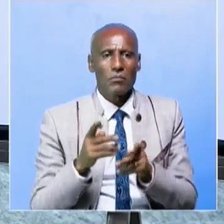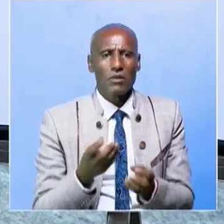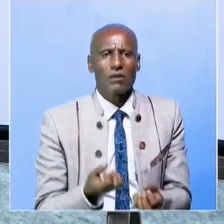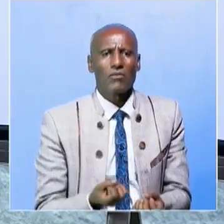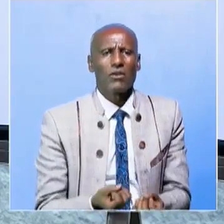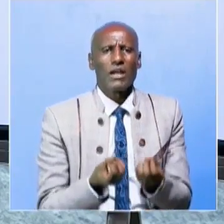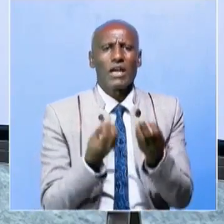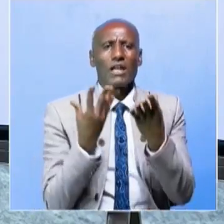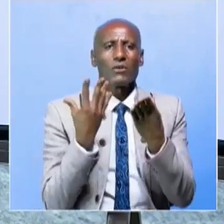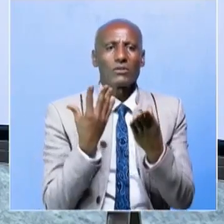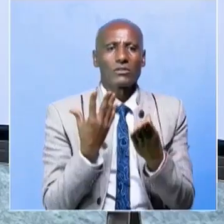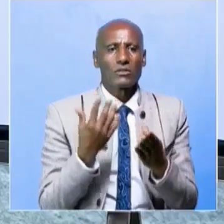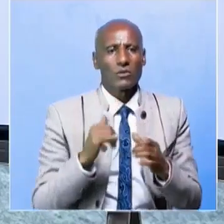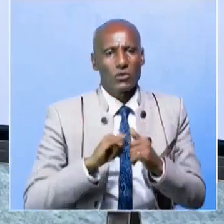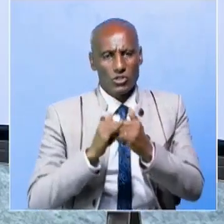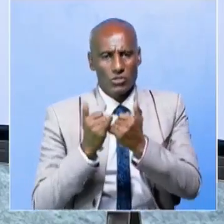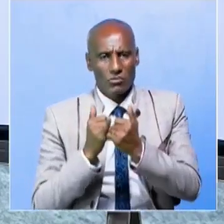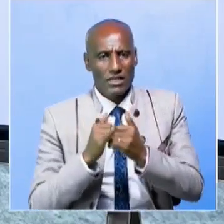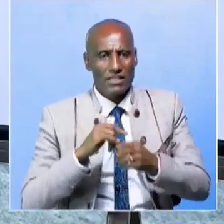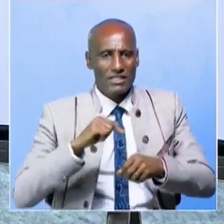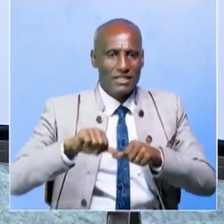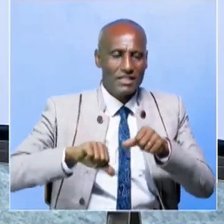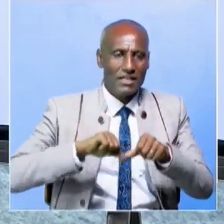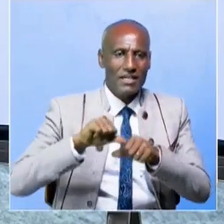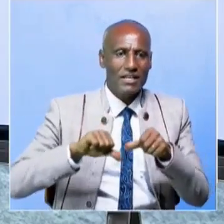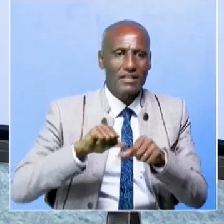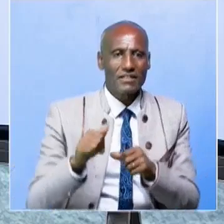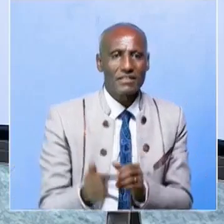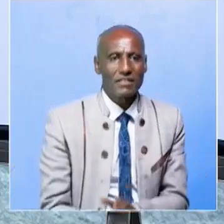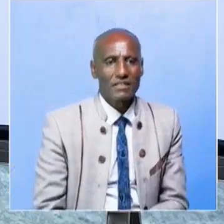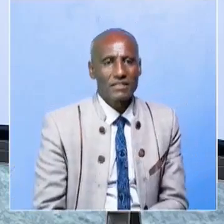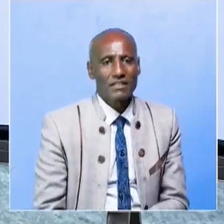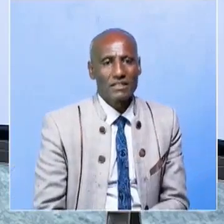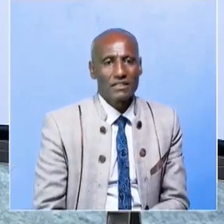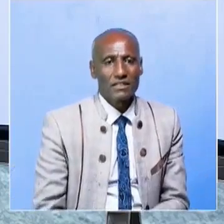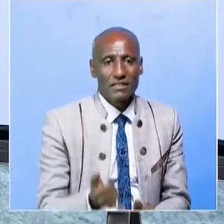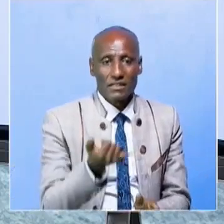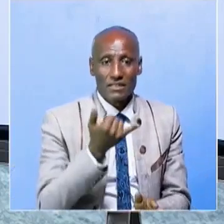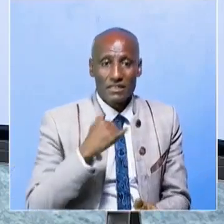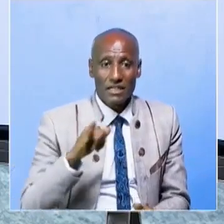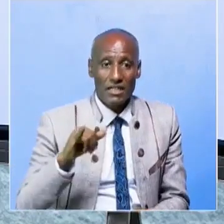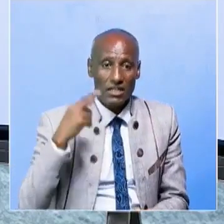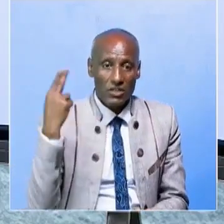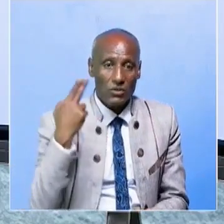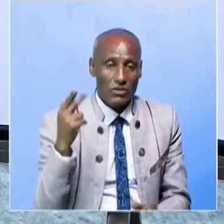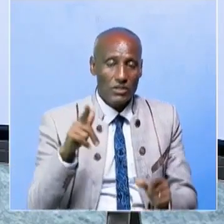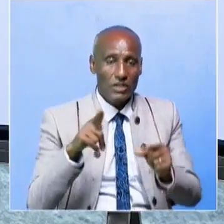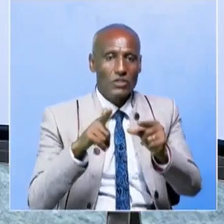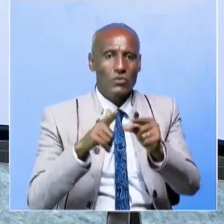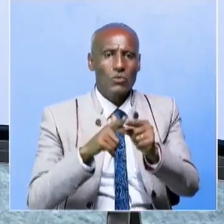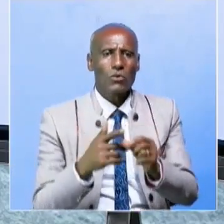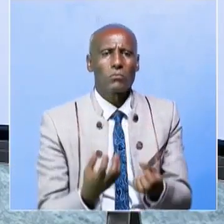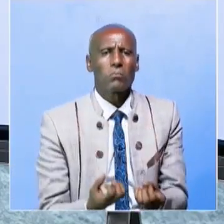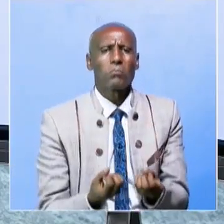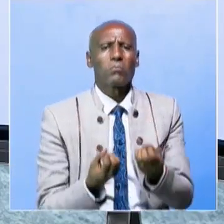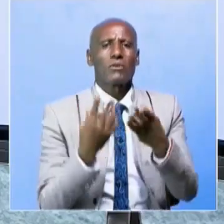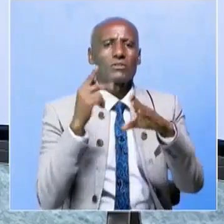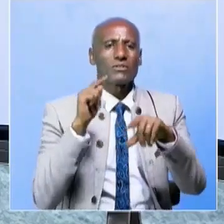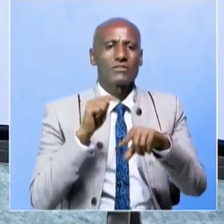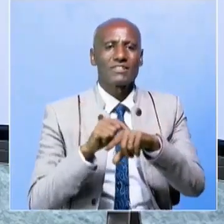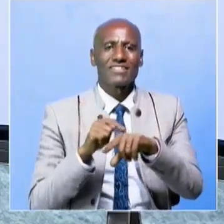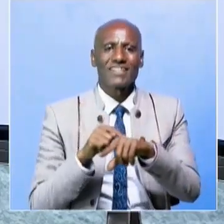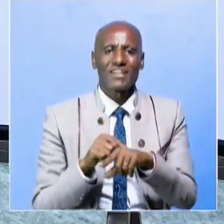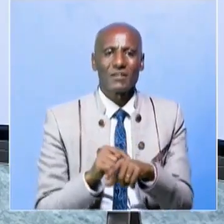in gymnastics areas or gymnasiums. They use this word a lot. They will tell you